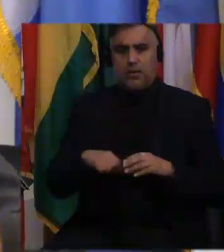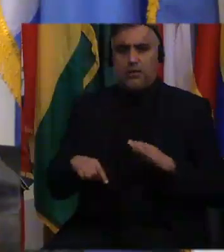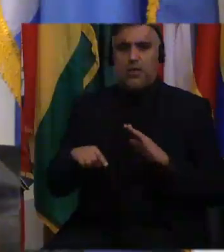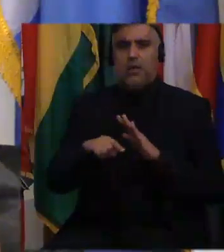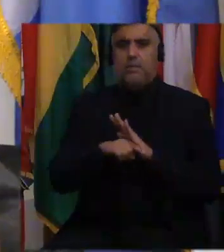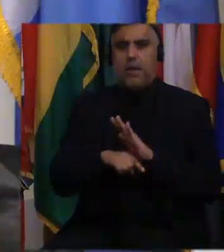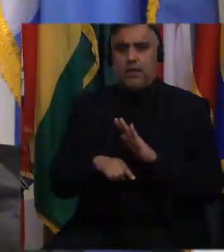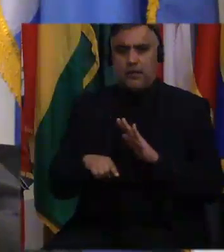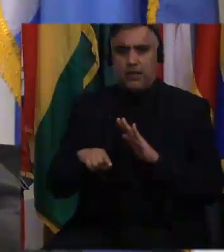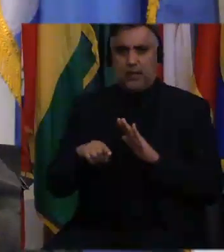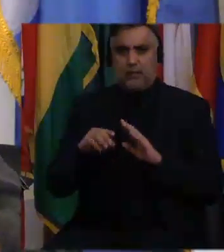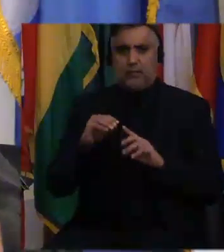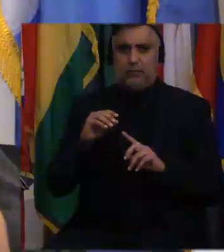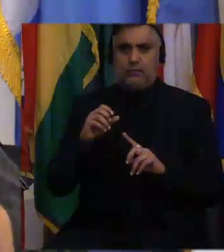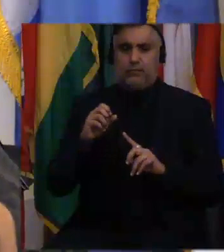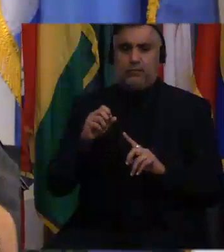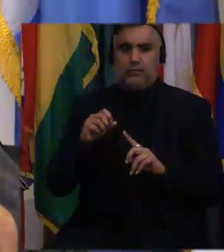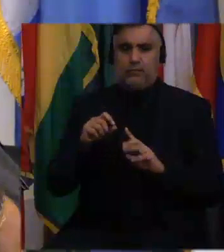backlash